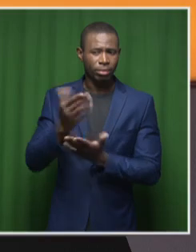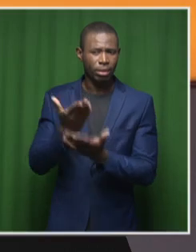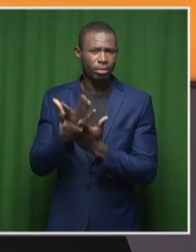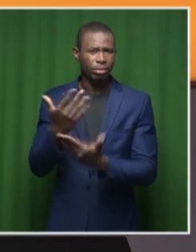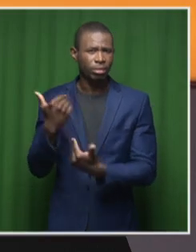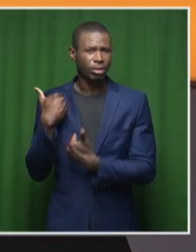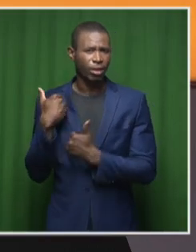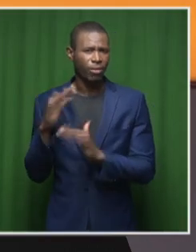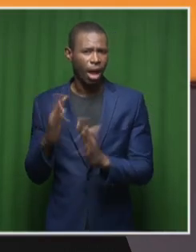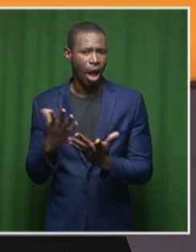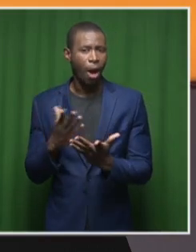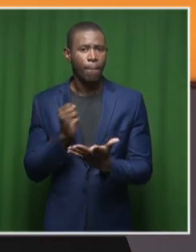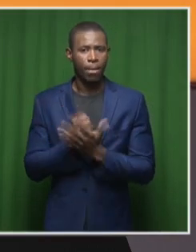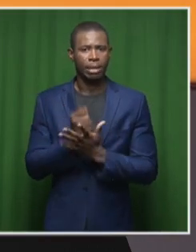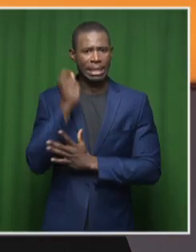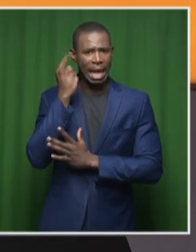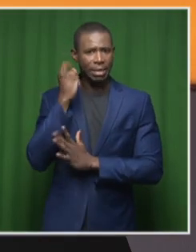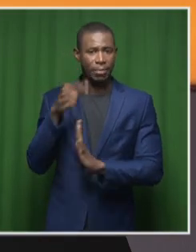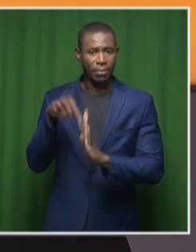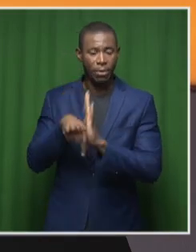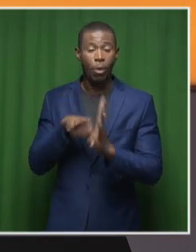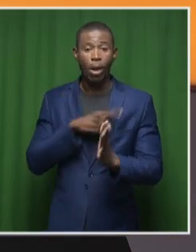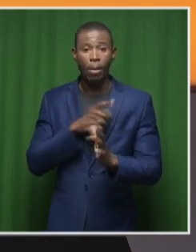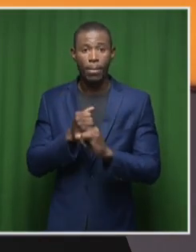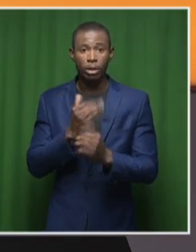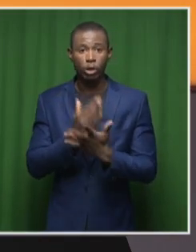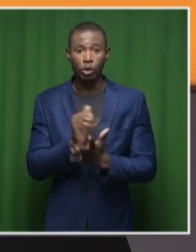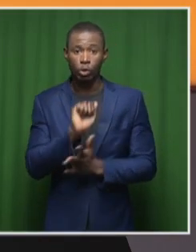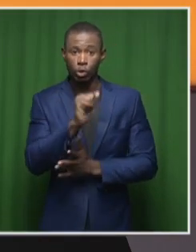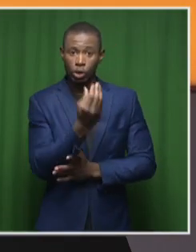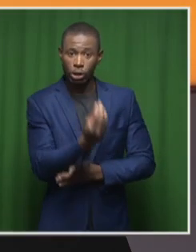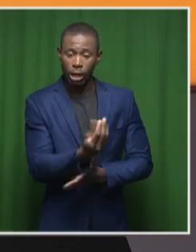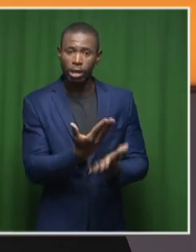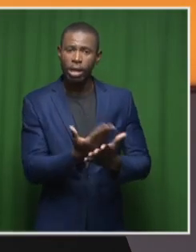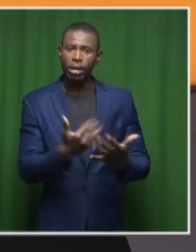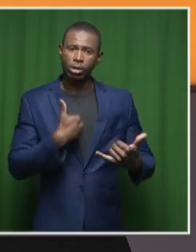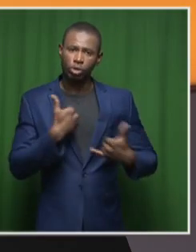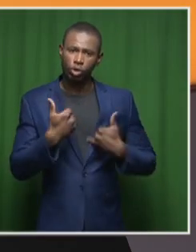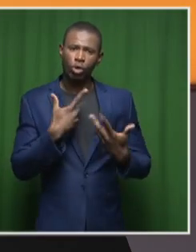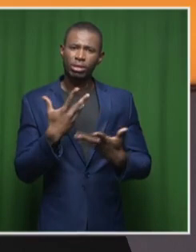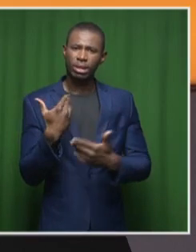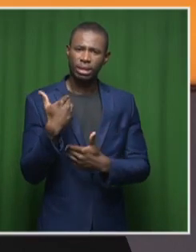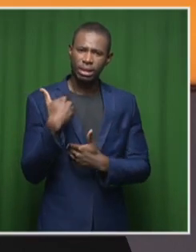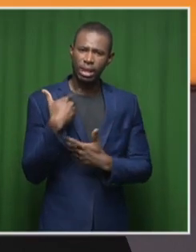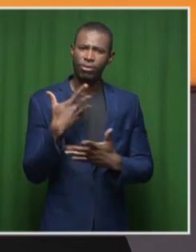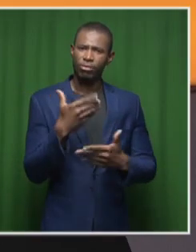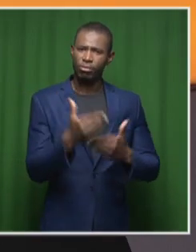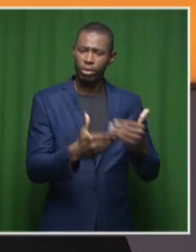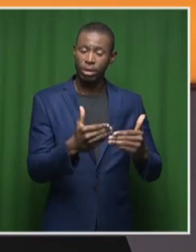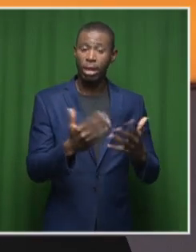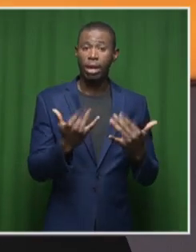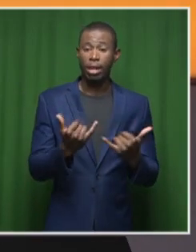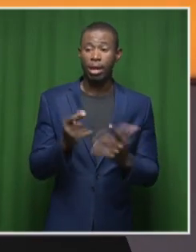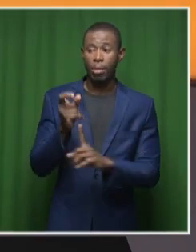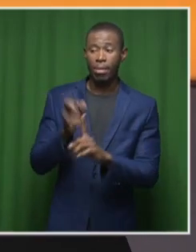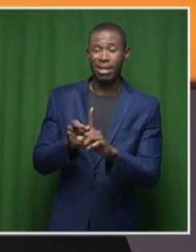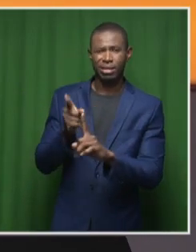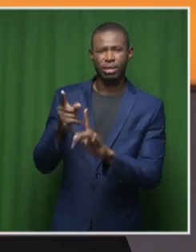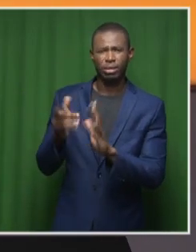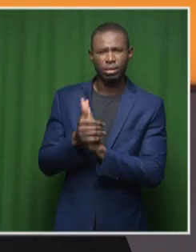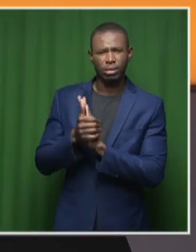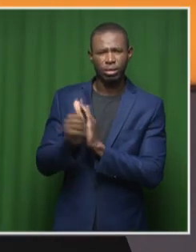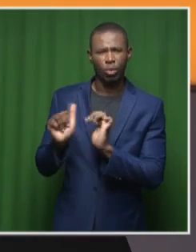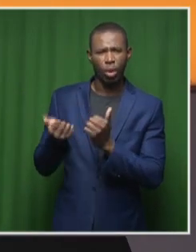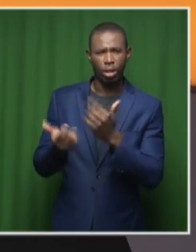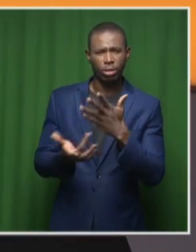positive and secure experience for your child. We're now joined by the app's spokesperson to unpack some of the essential safety features parents need to know